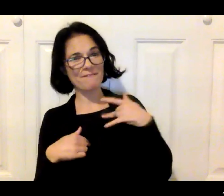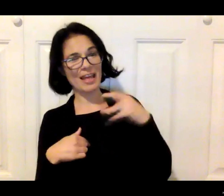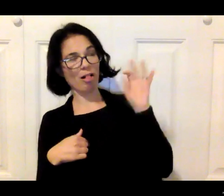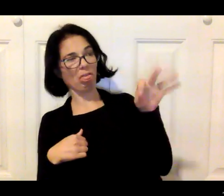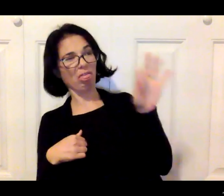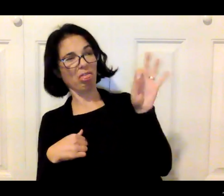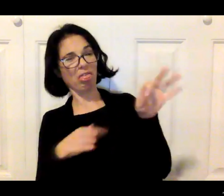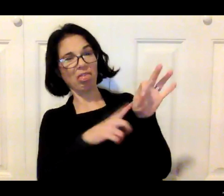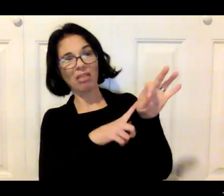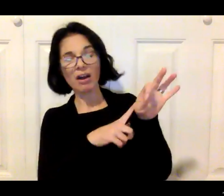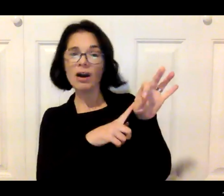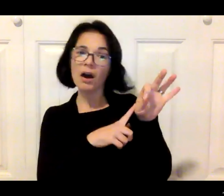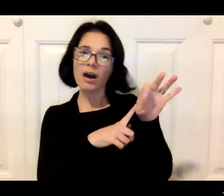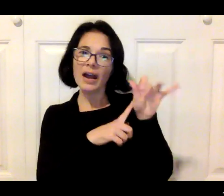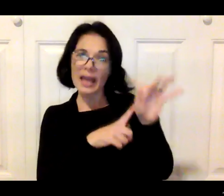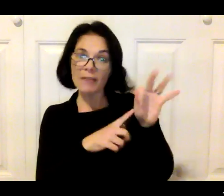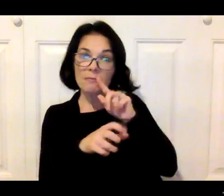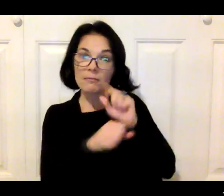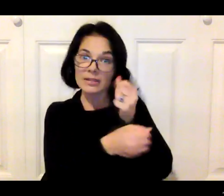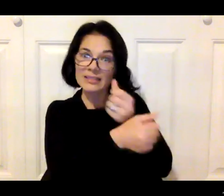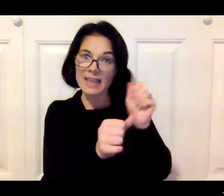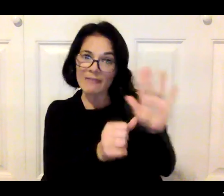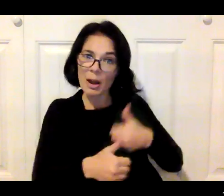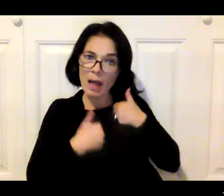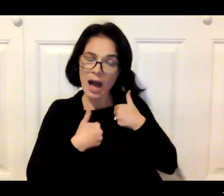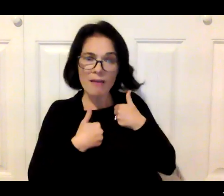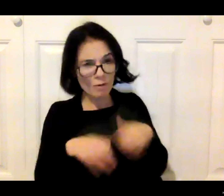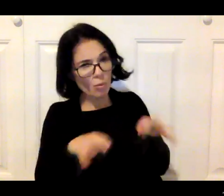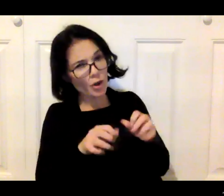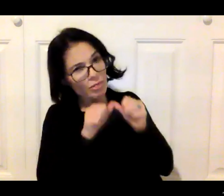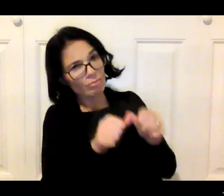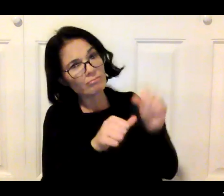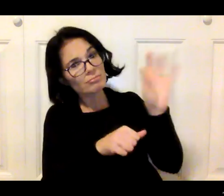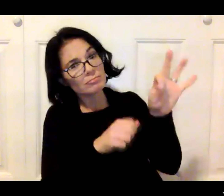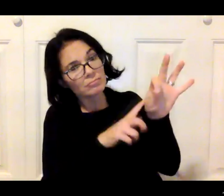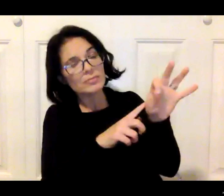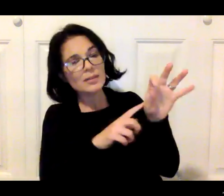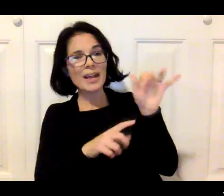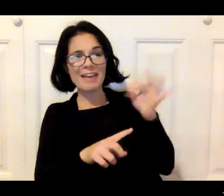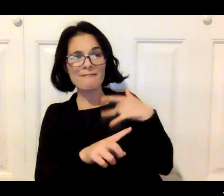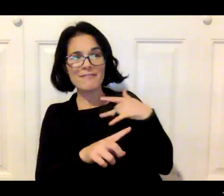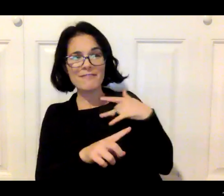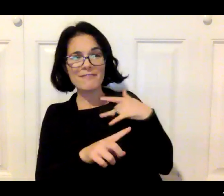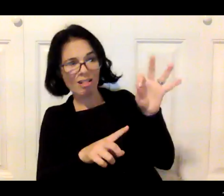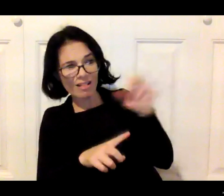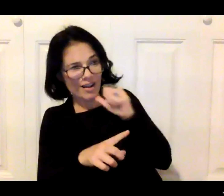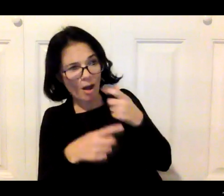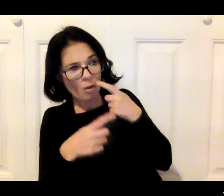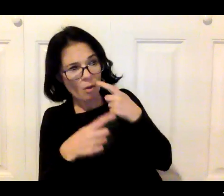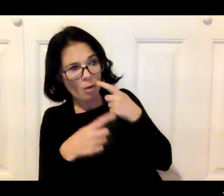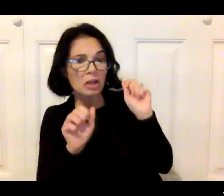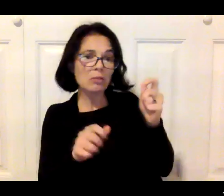nagging. But if you feel guilty about that, maybe switch it up and put it in a humor kind of approach.